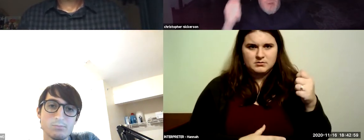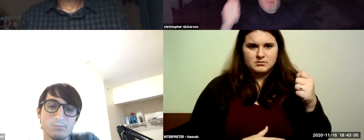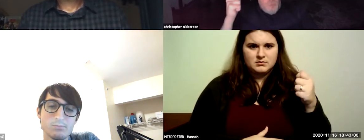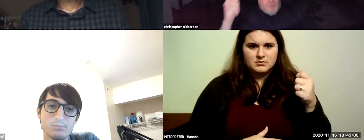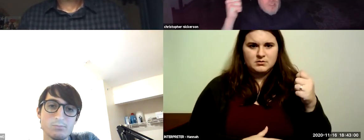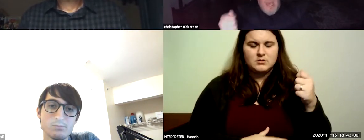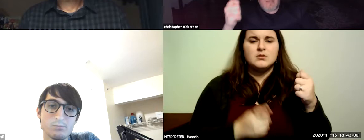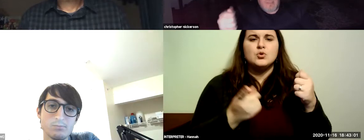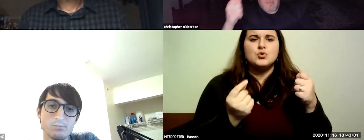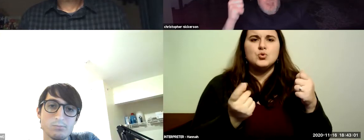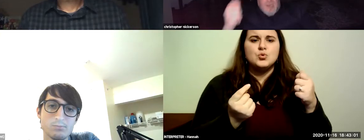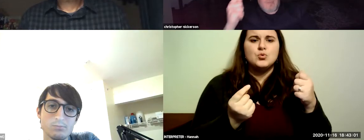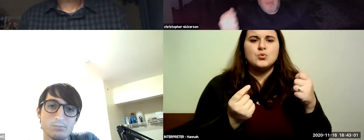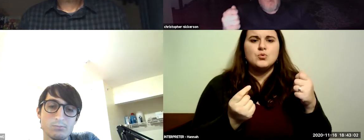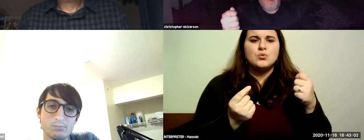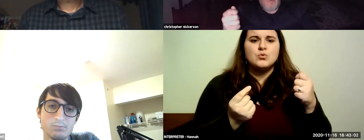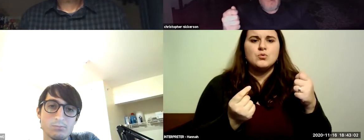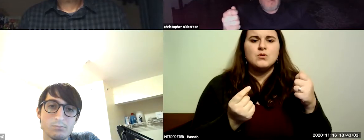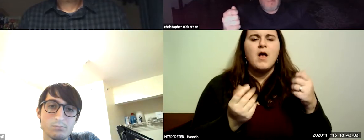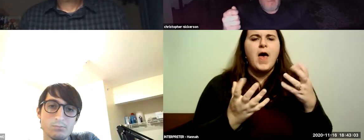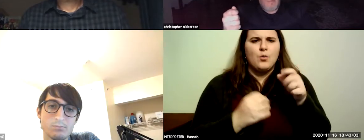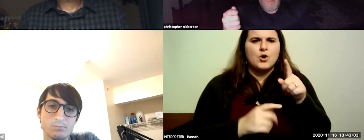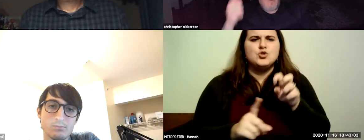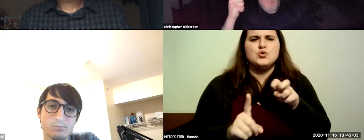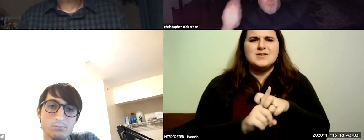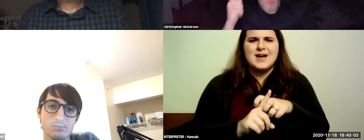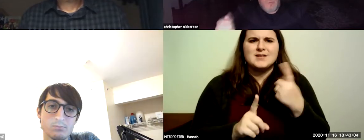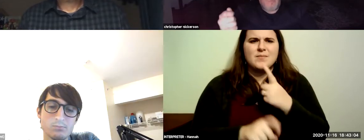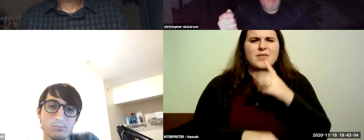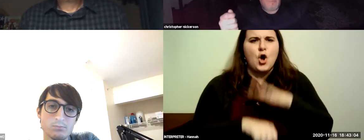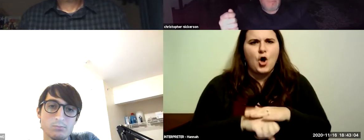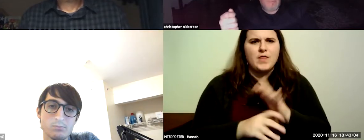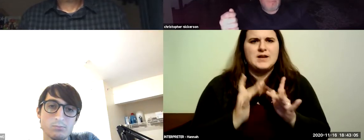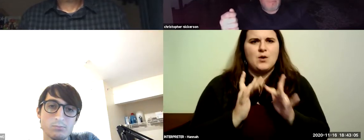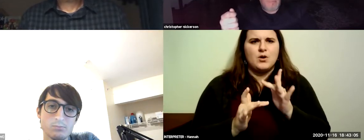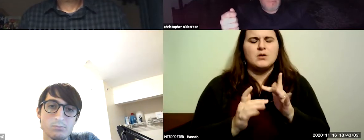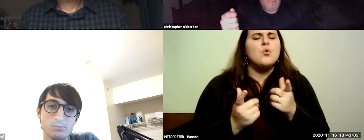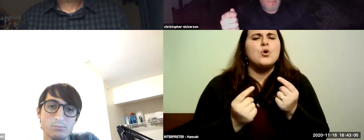I want you to attack something on the network. What do you do?